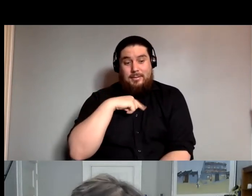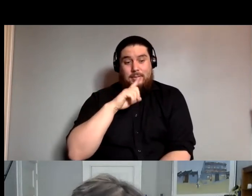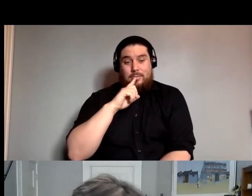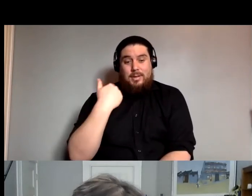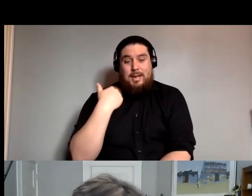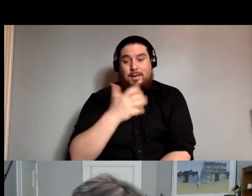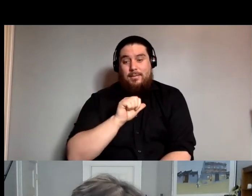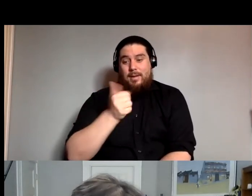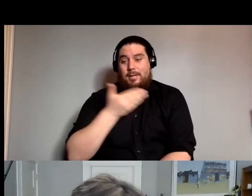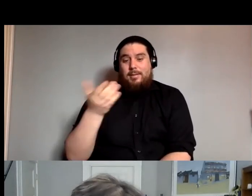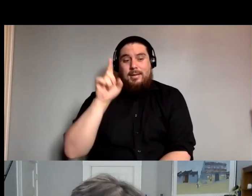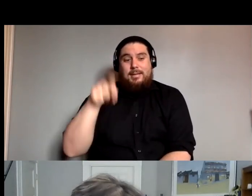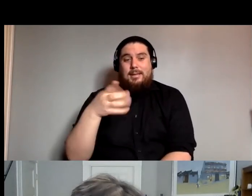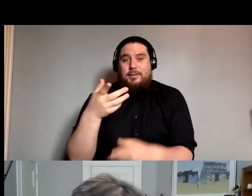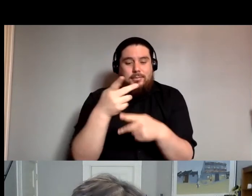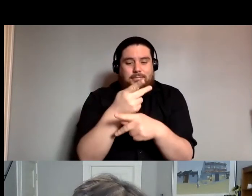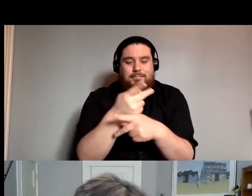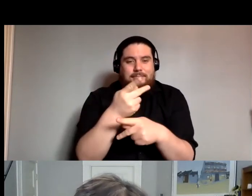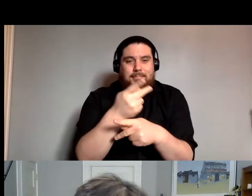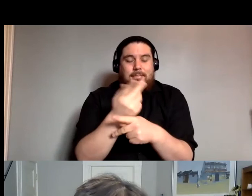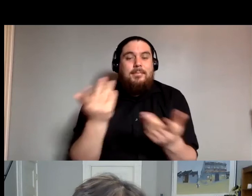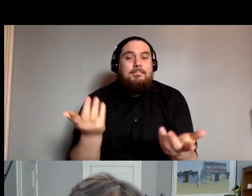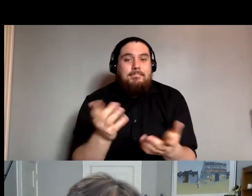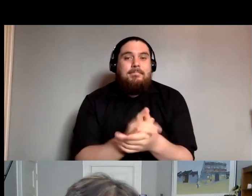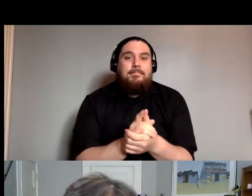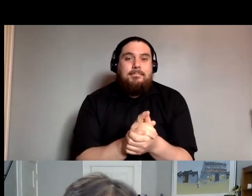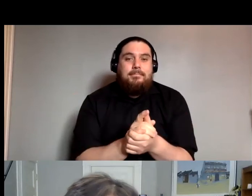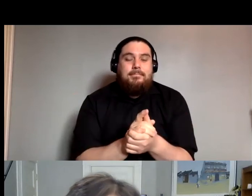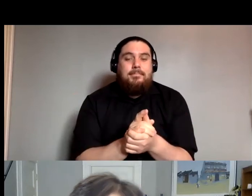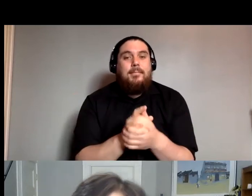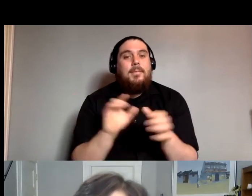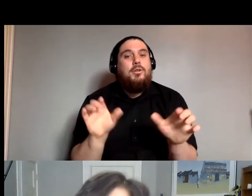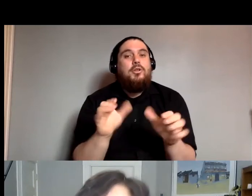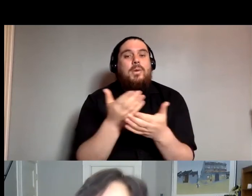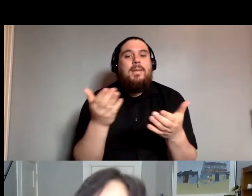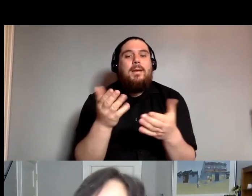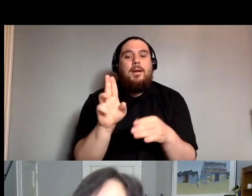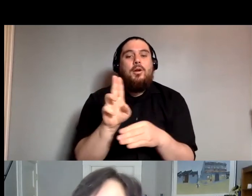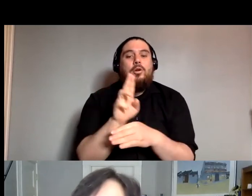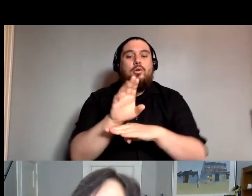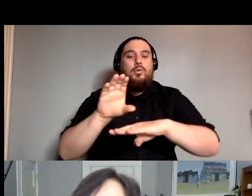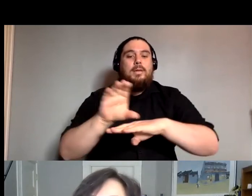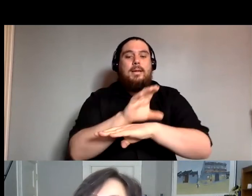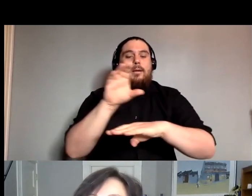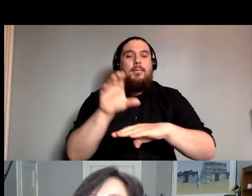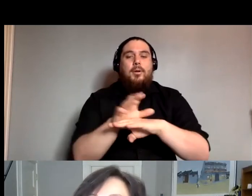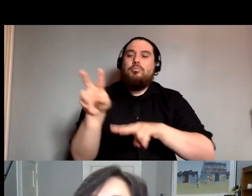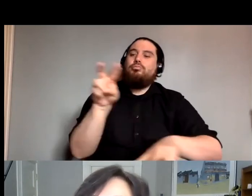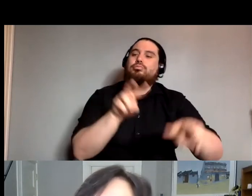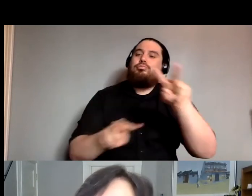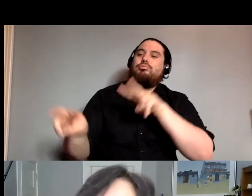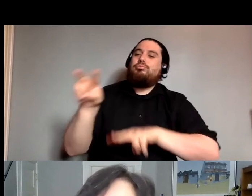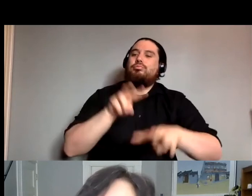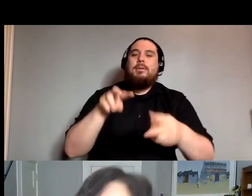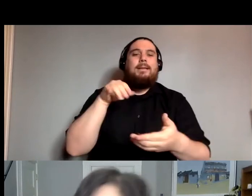out, because where we're doing things like using computers to look at people's body language, we may be